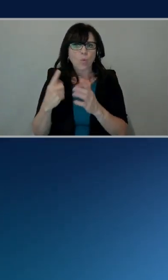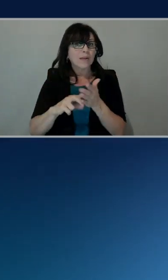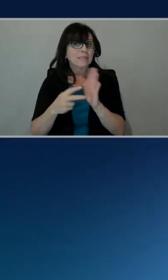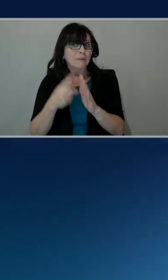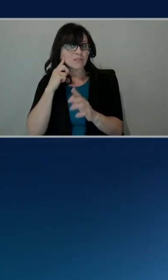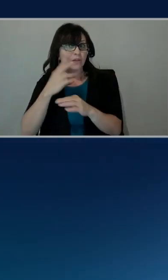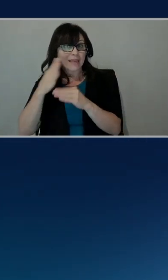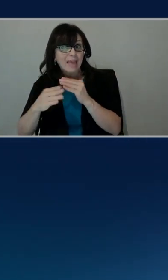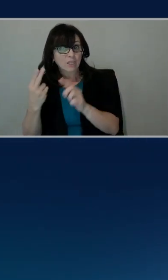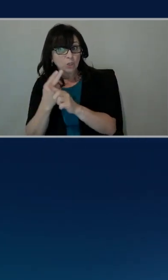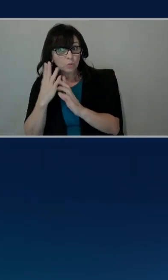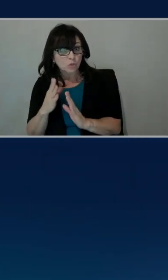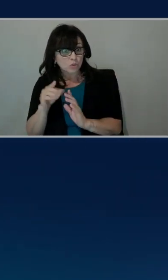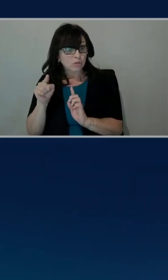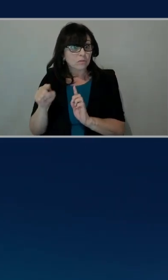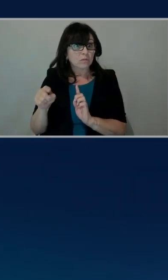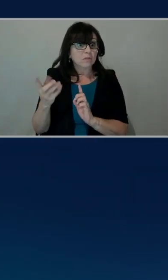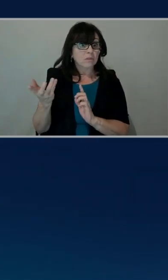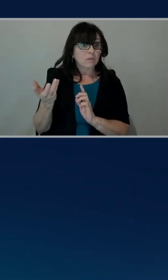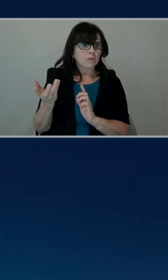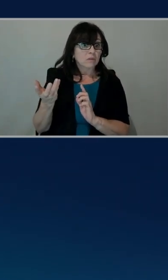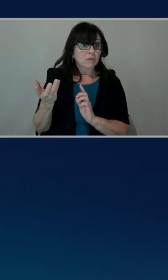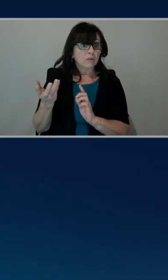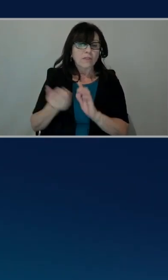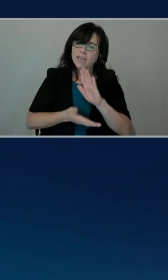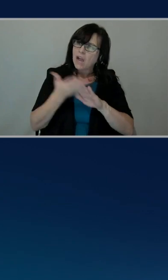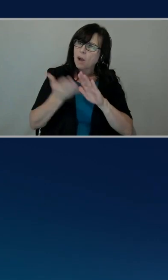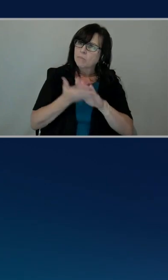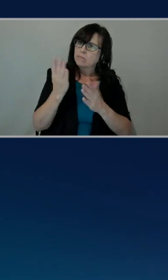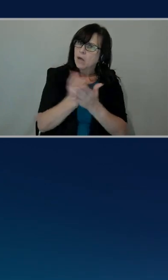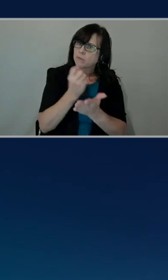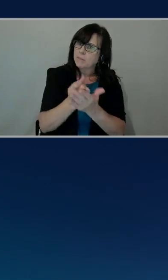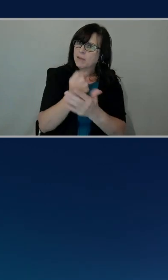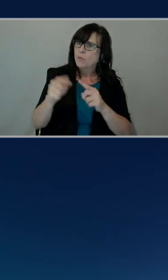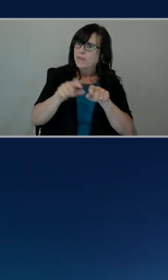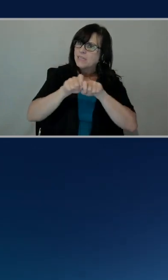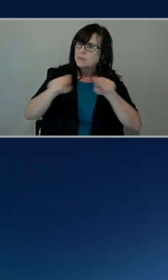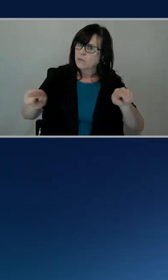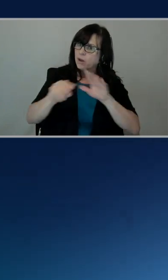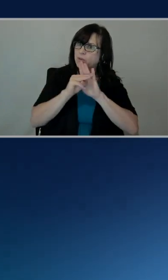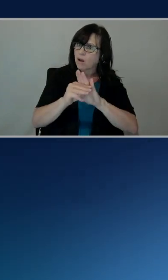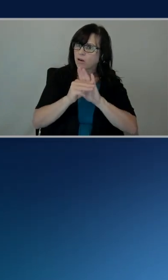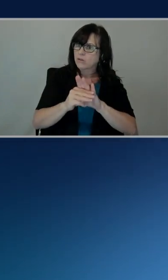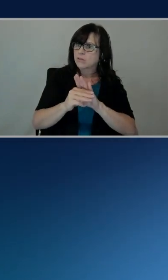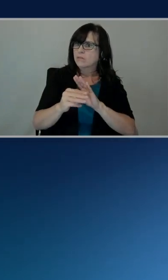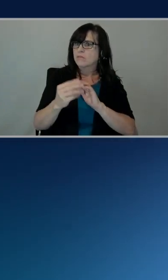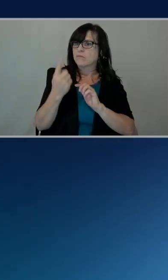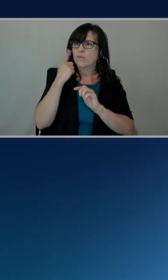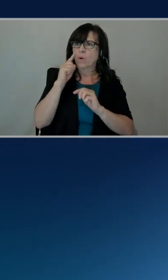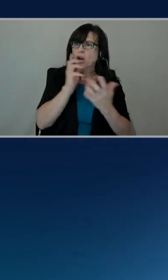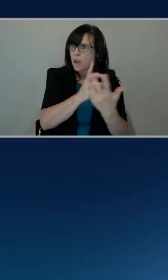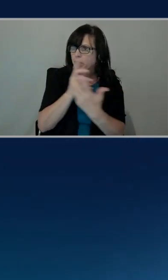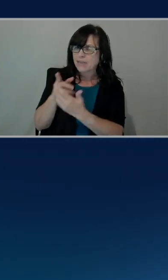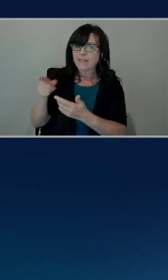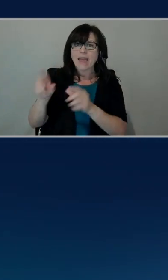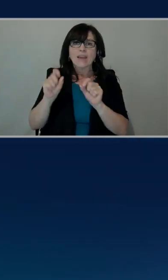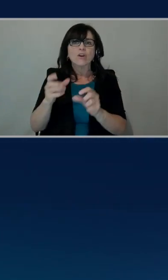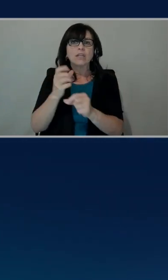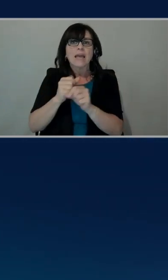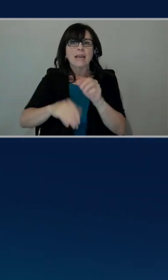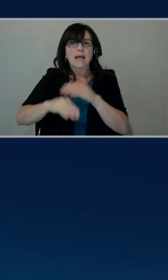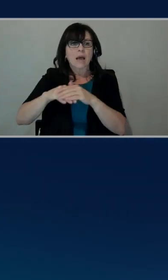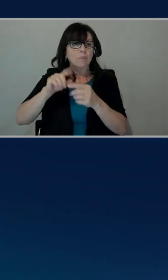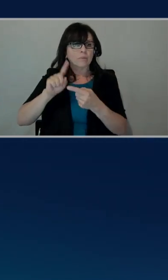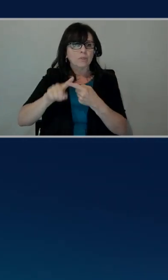they those optimizations, when they deploy their models across NLP, CV, or recommendations, they could get up to 2x